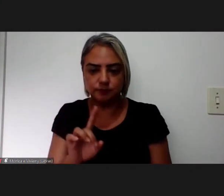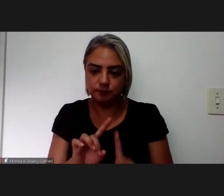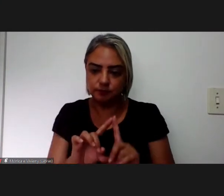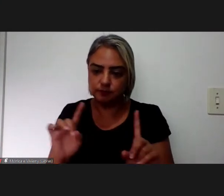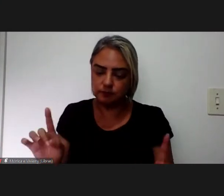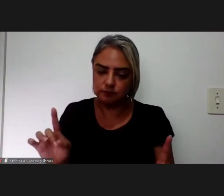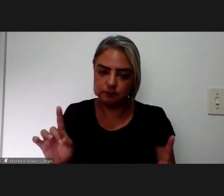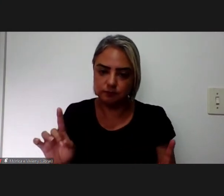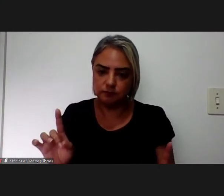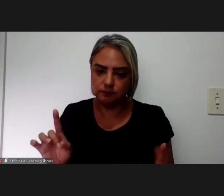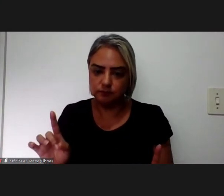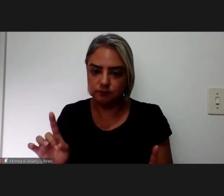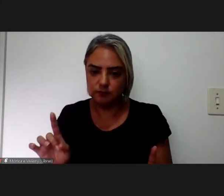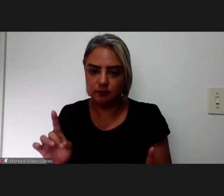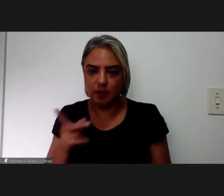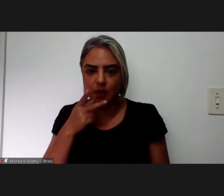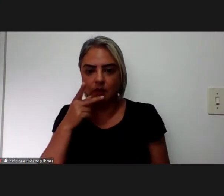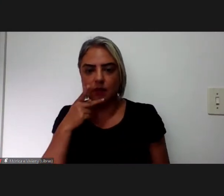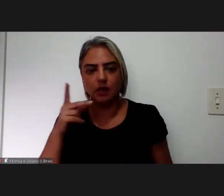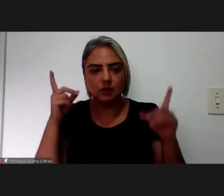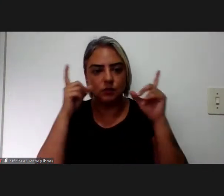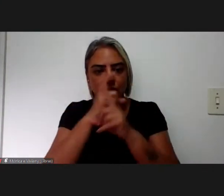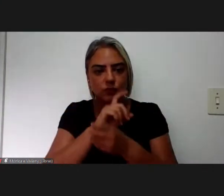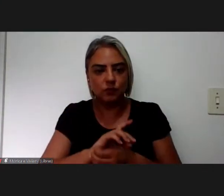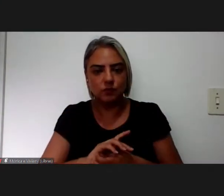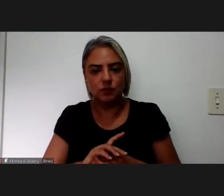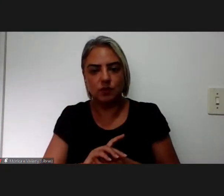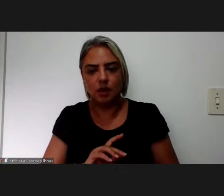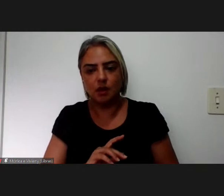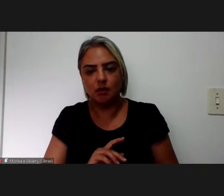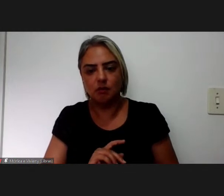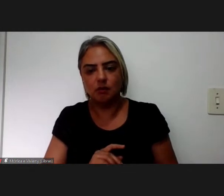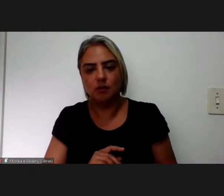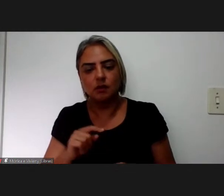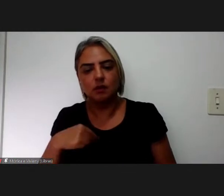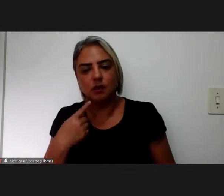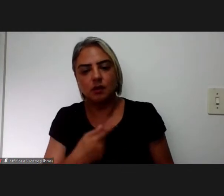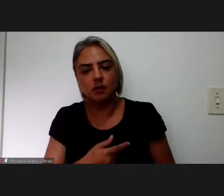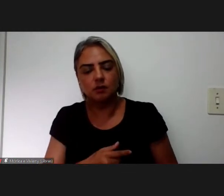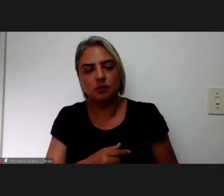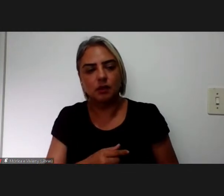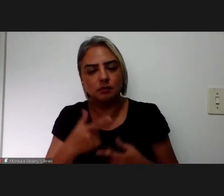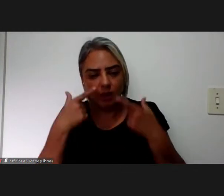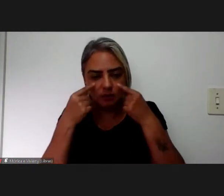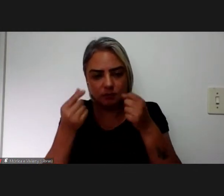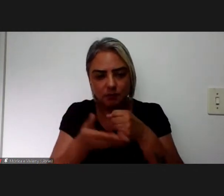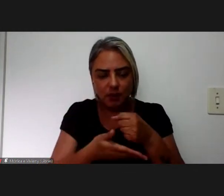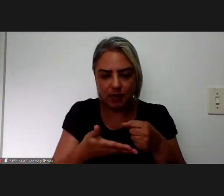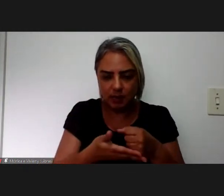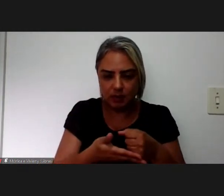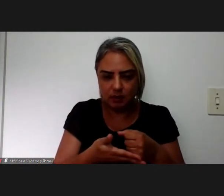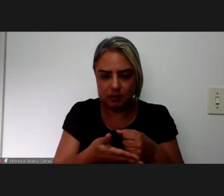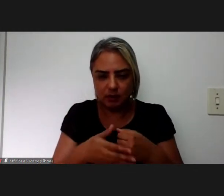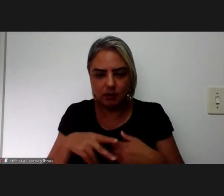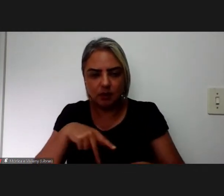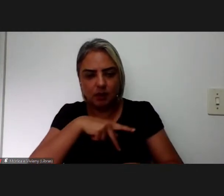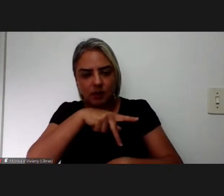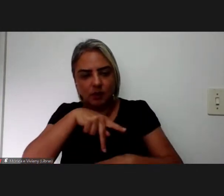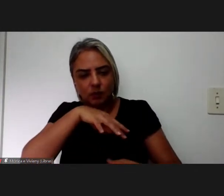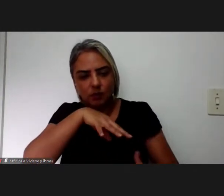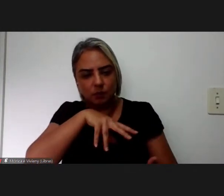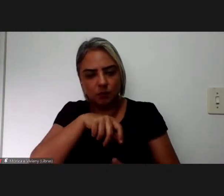you. But as I said about the management